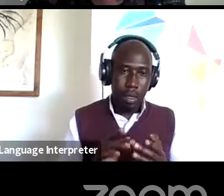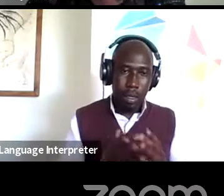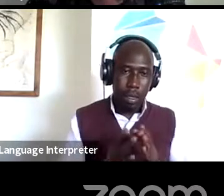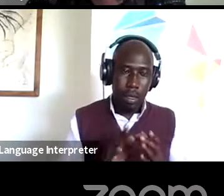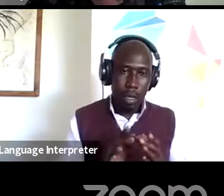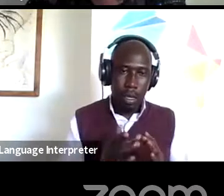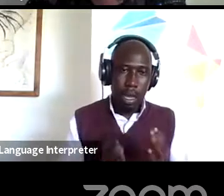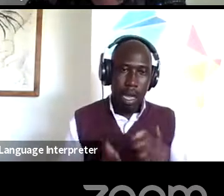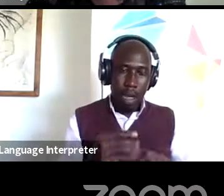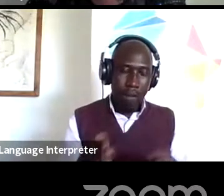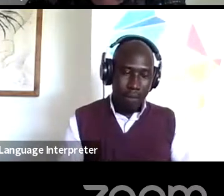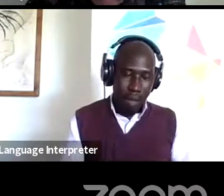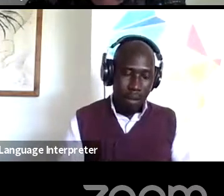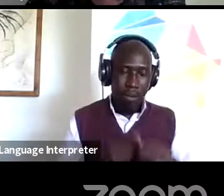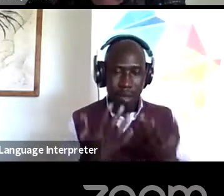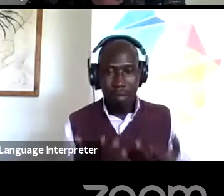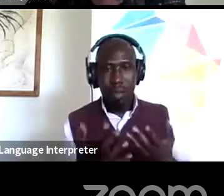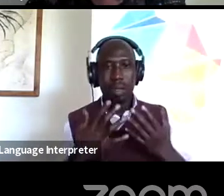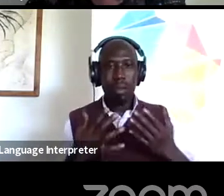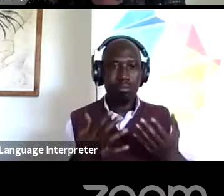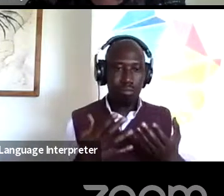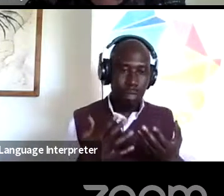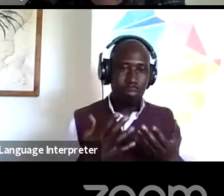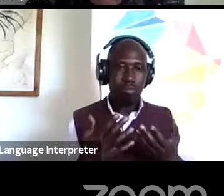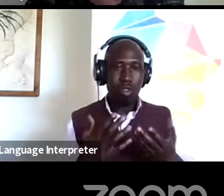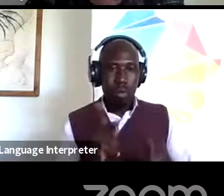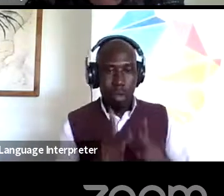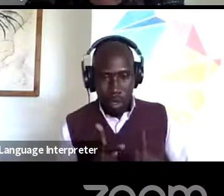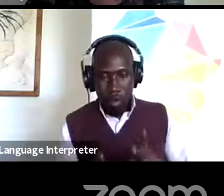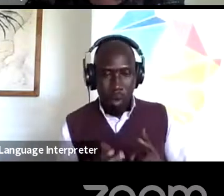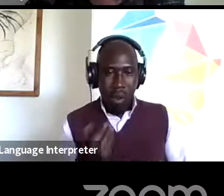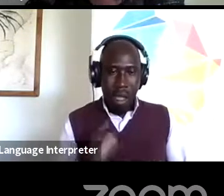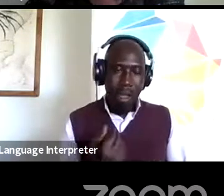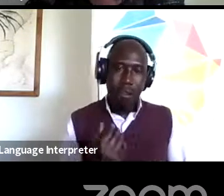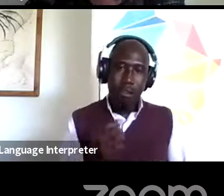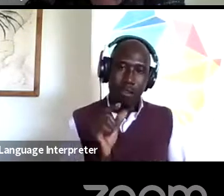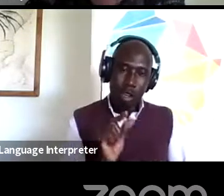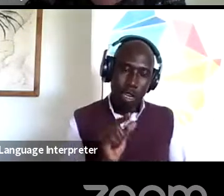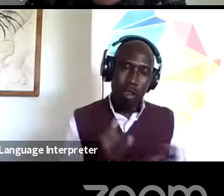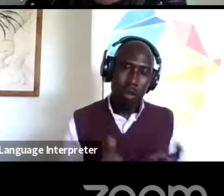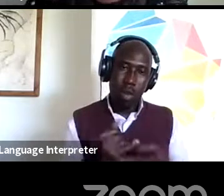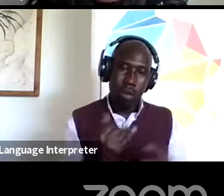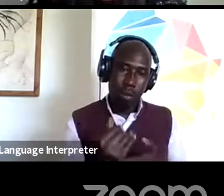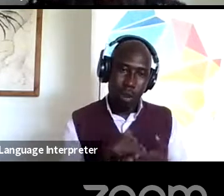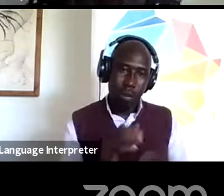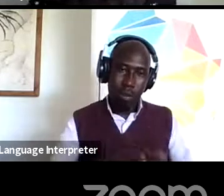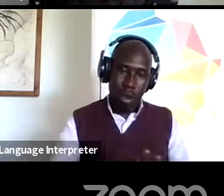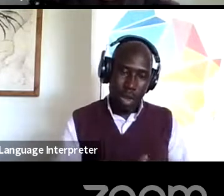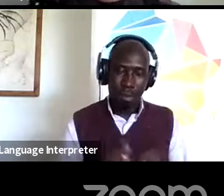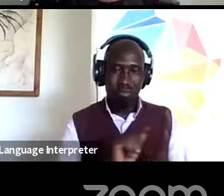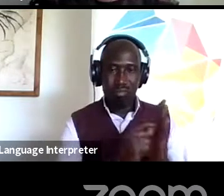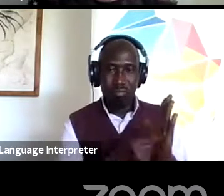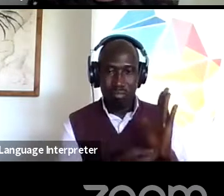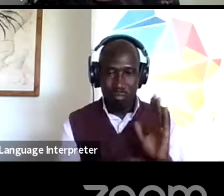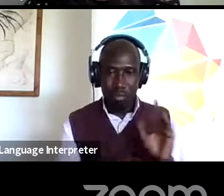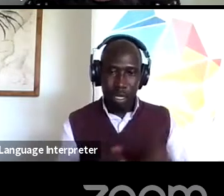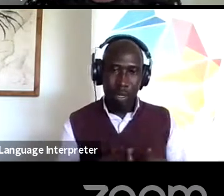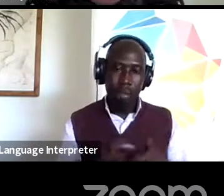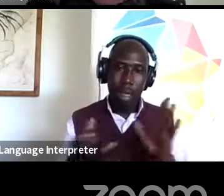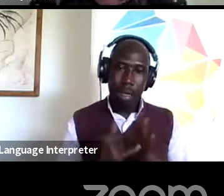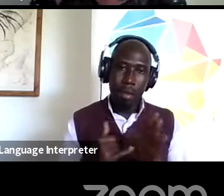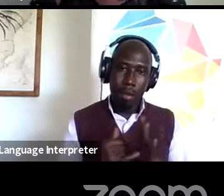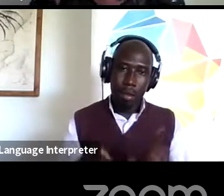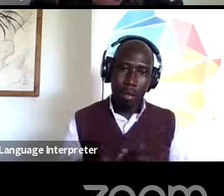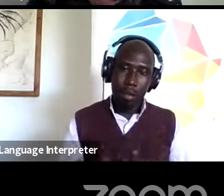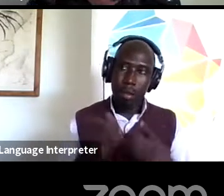luxury, especially for individuals with low income levels. And now also because of the COVID-19 regulations and their impact on the